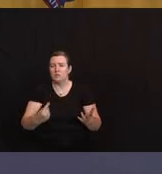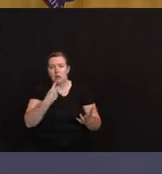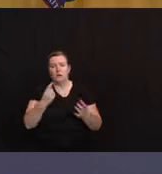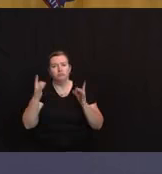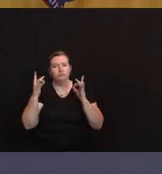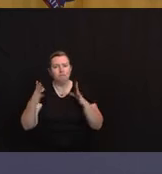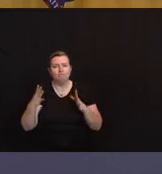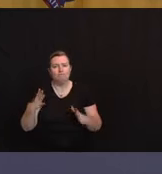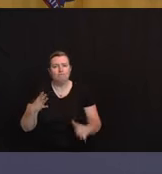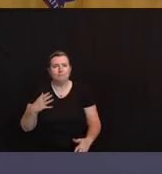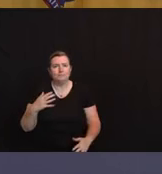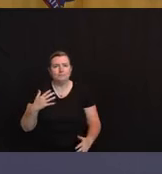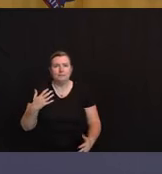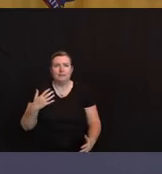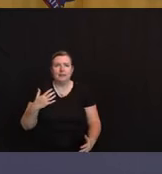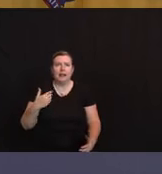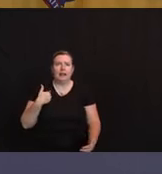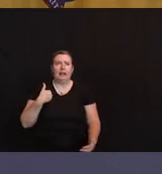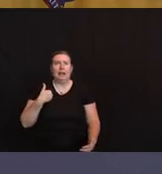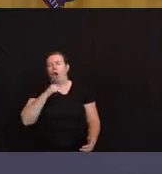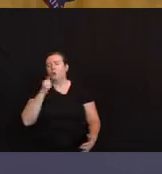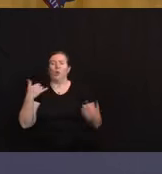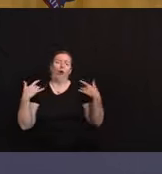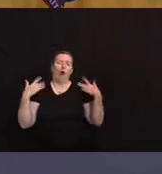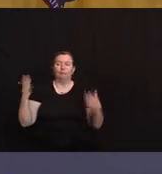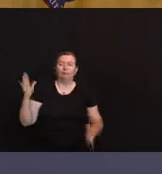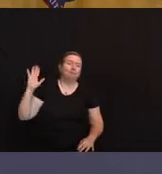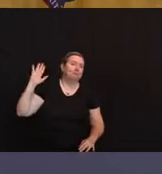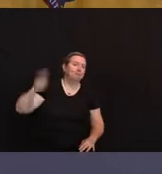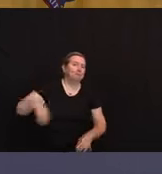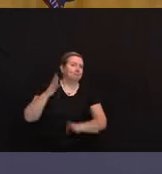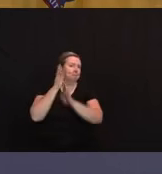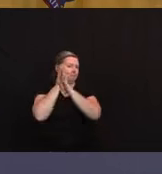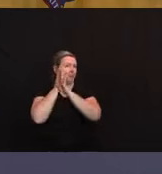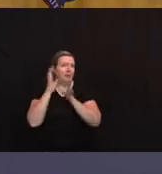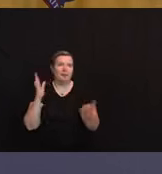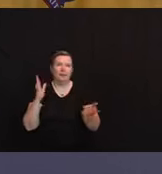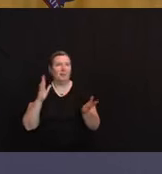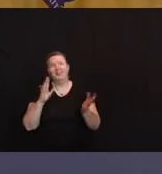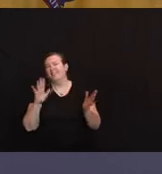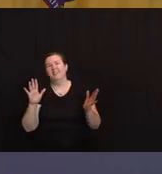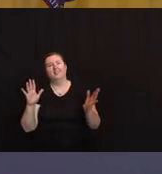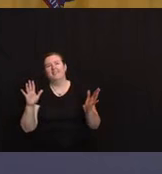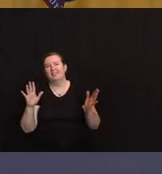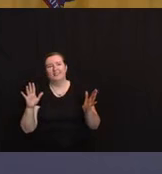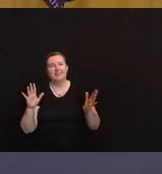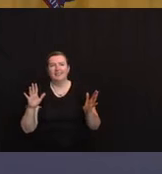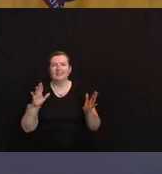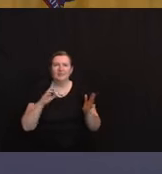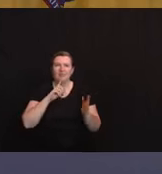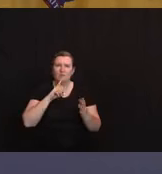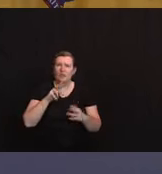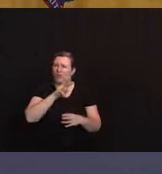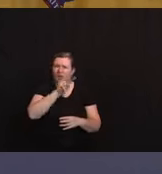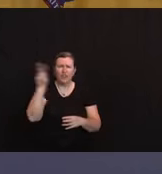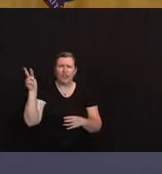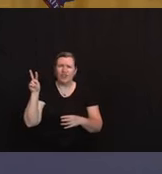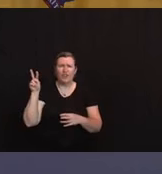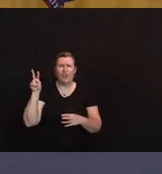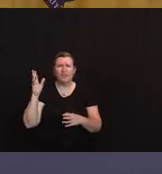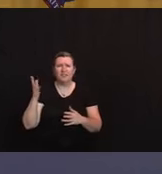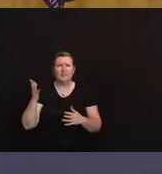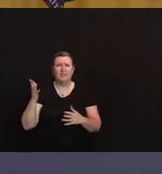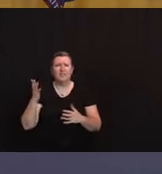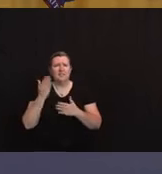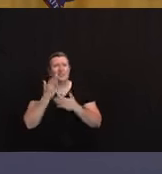fires that are raging elsewhere. When you have 31 states on your hot list, you get a sense of the scale, including some of the biggest